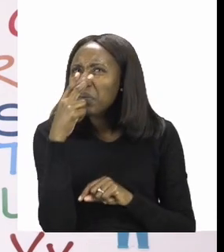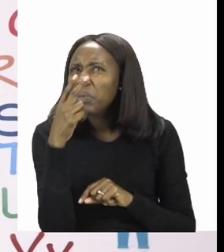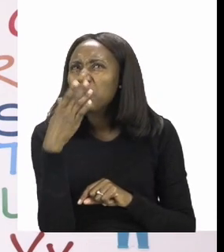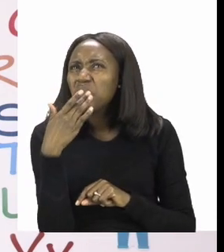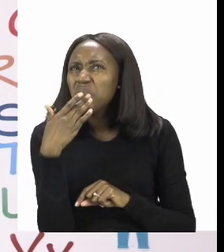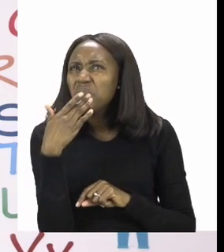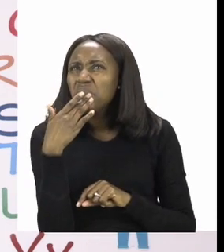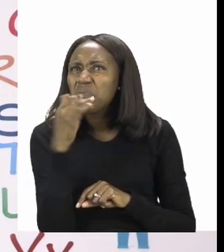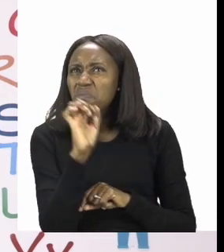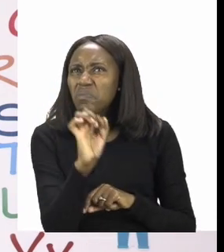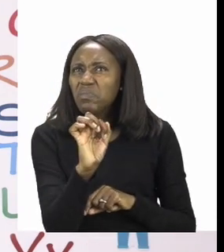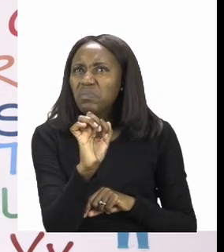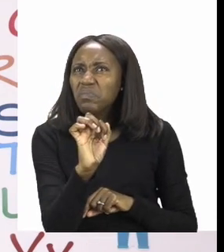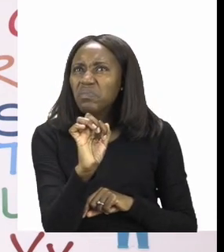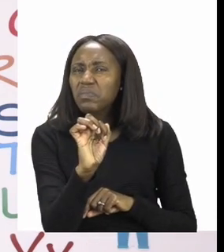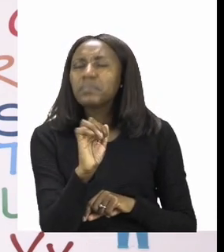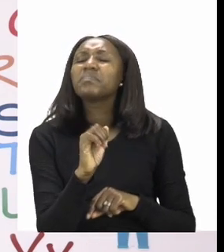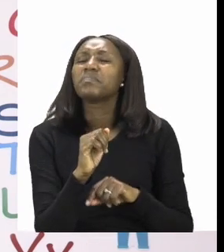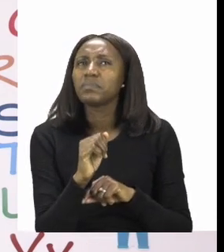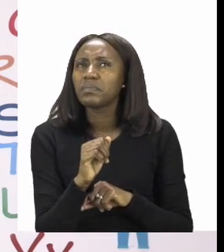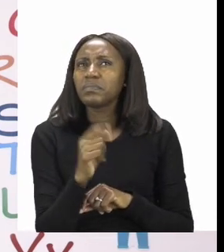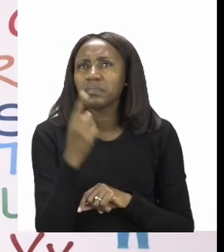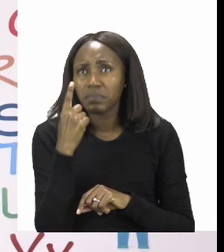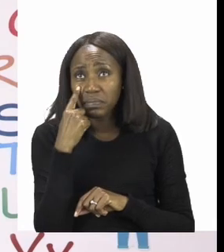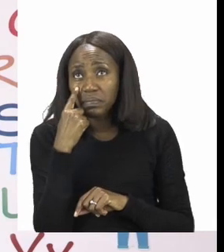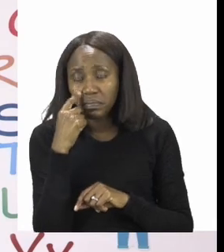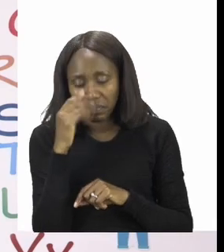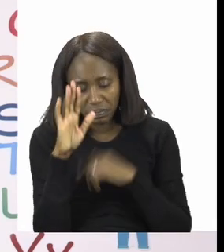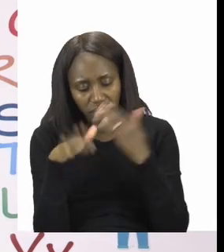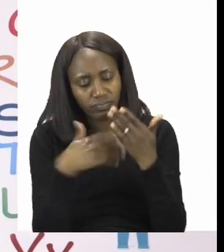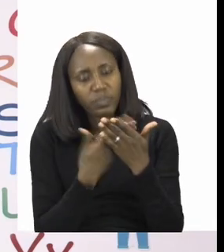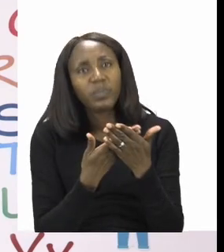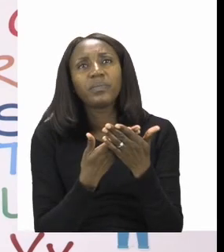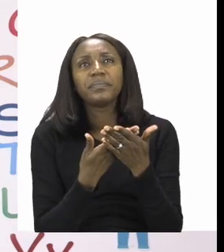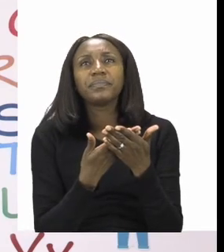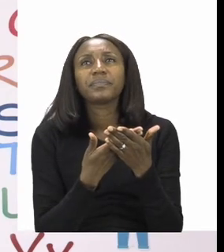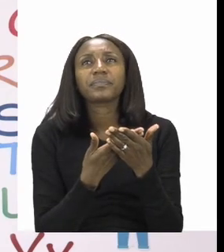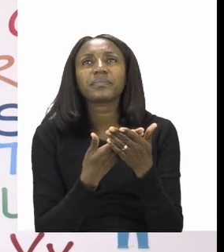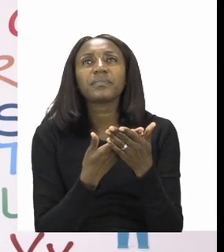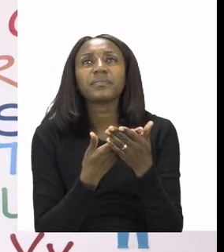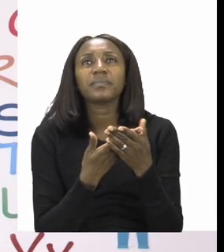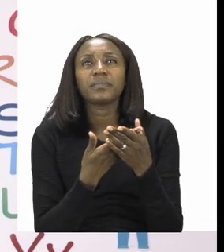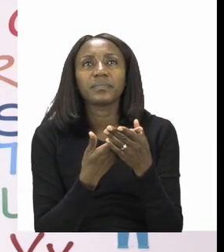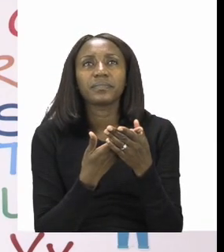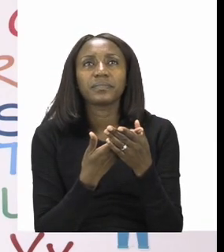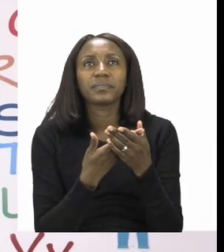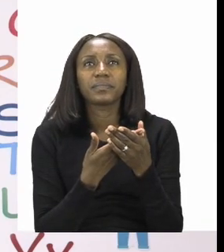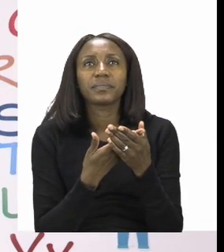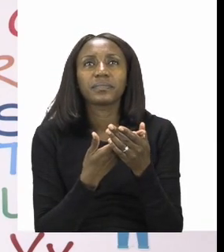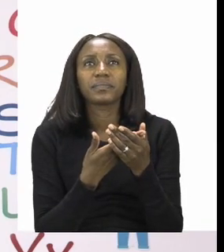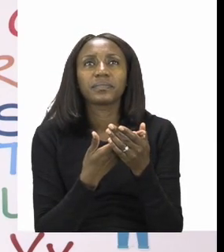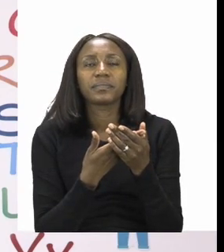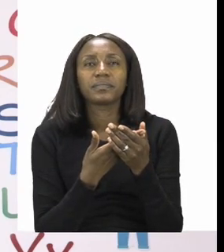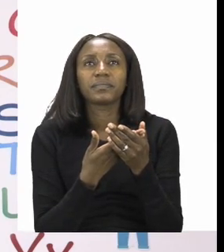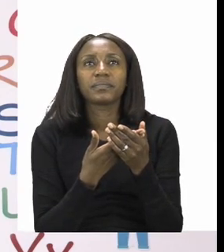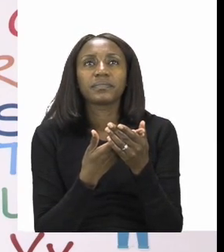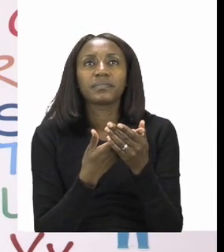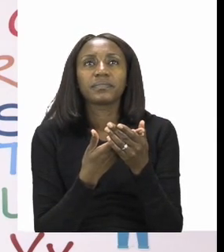who owns the hair. So let's take a look back into our